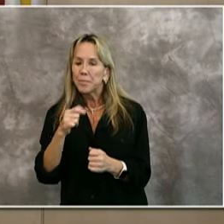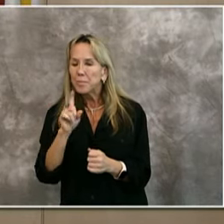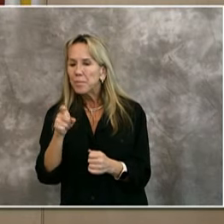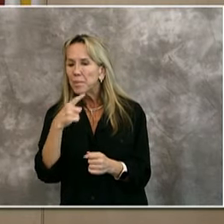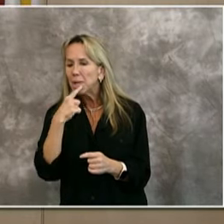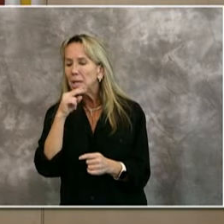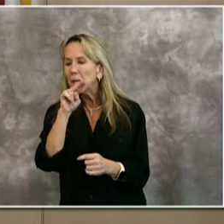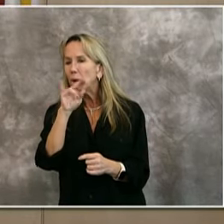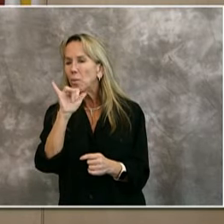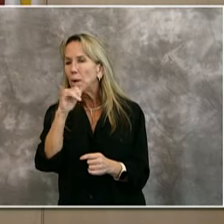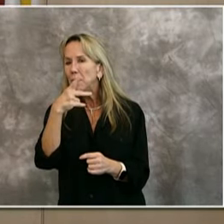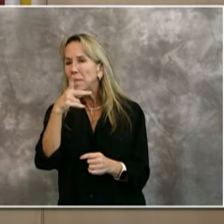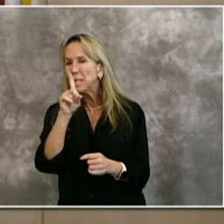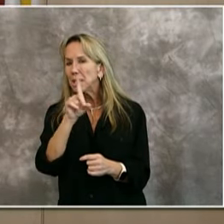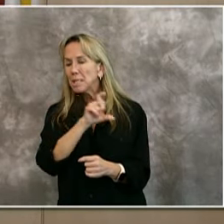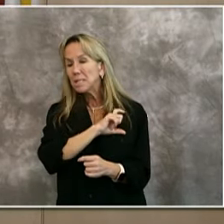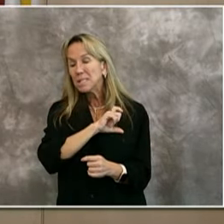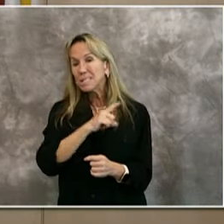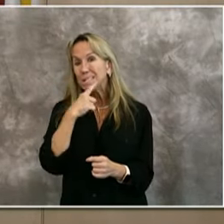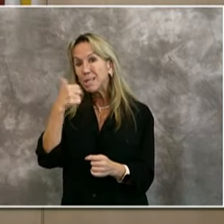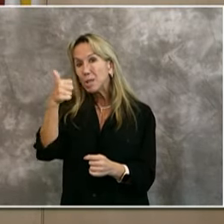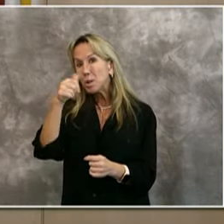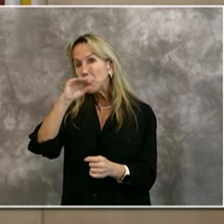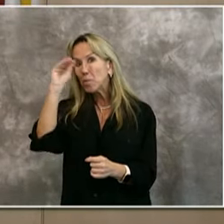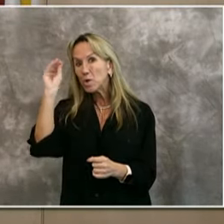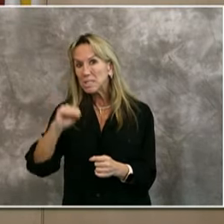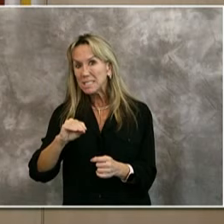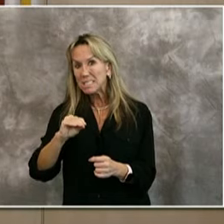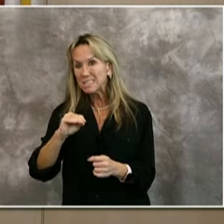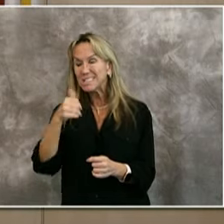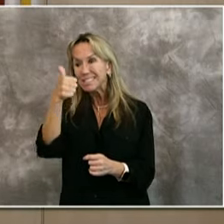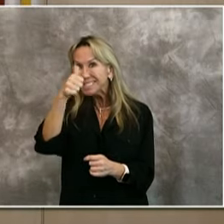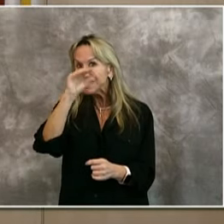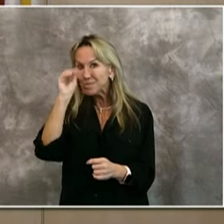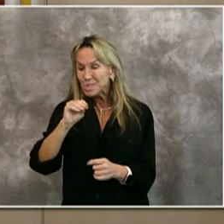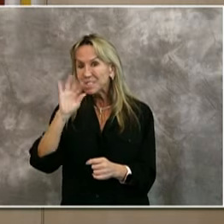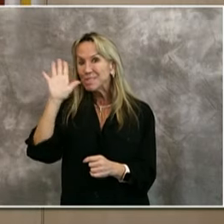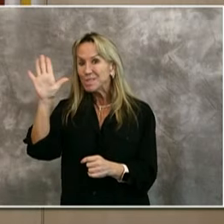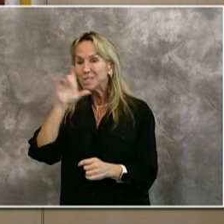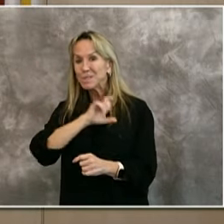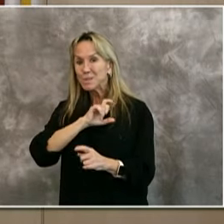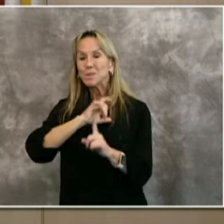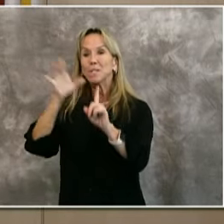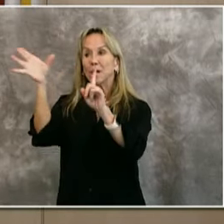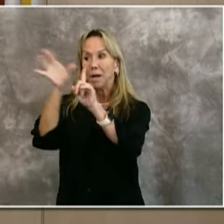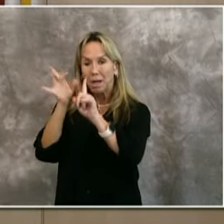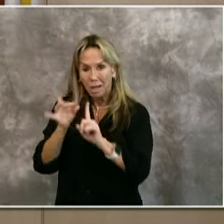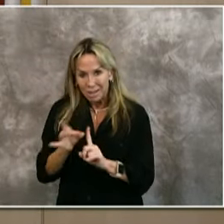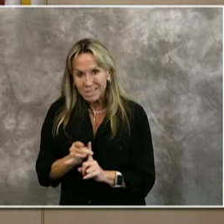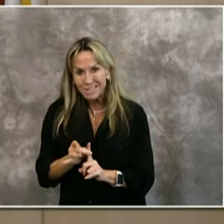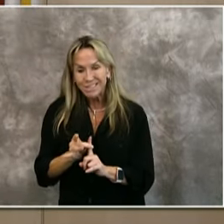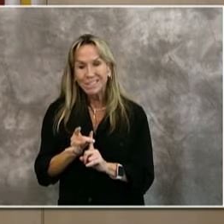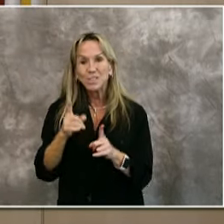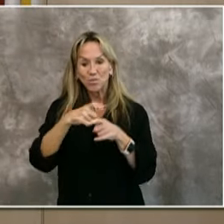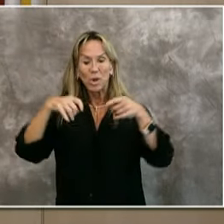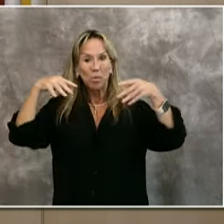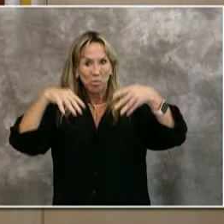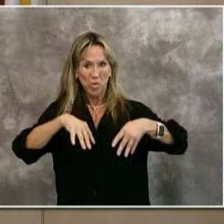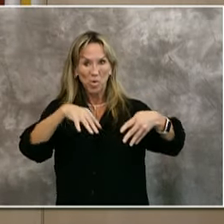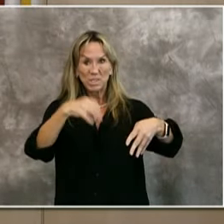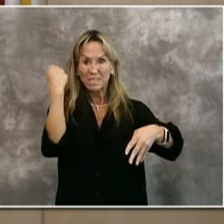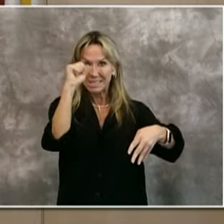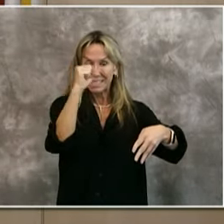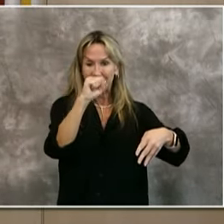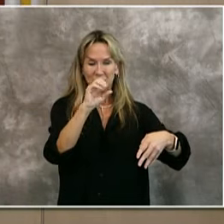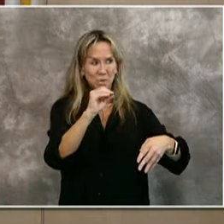NYPD officers reported 10% of their officers tested positive after the series of protests. Have we seen any of our local